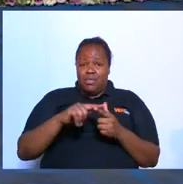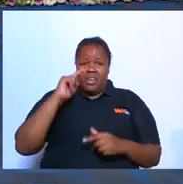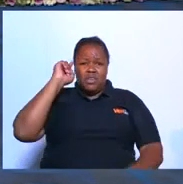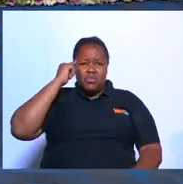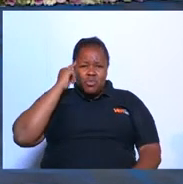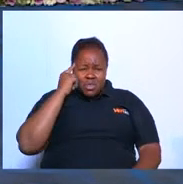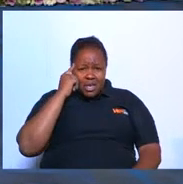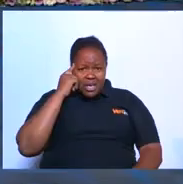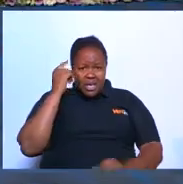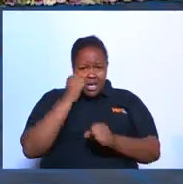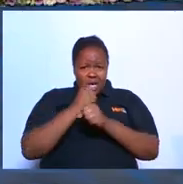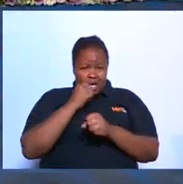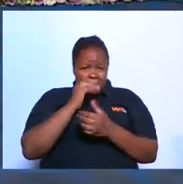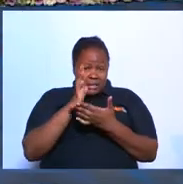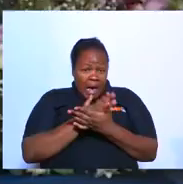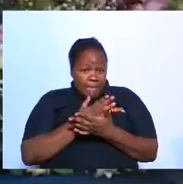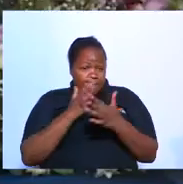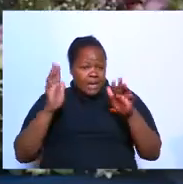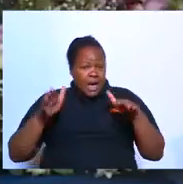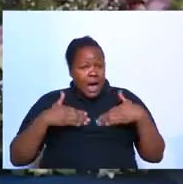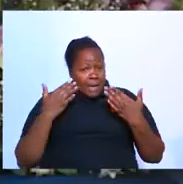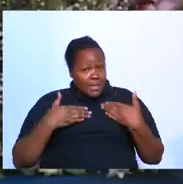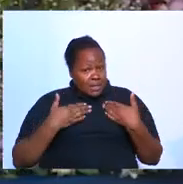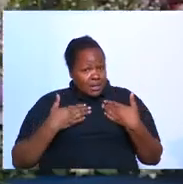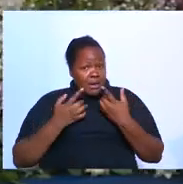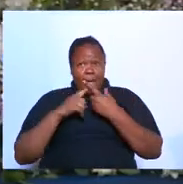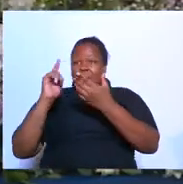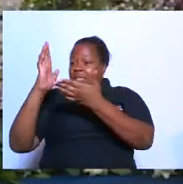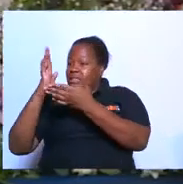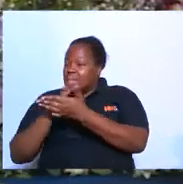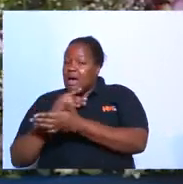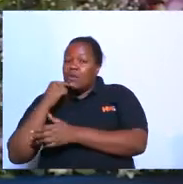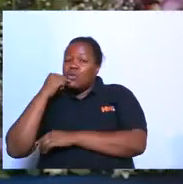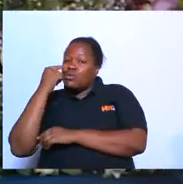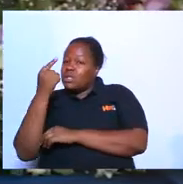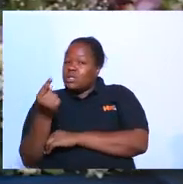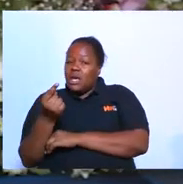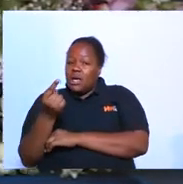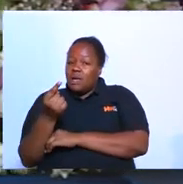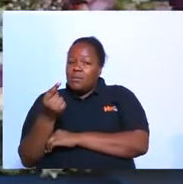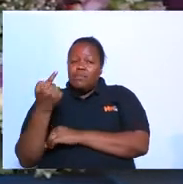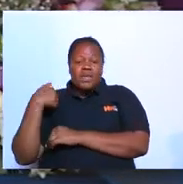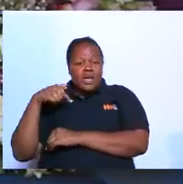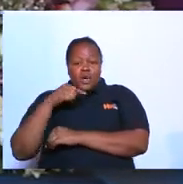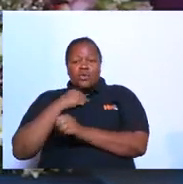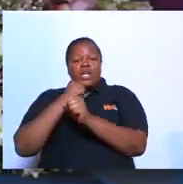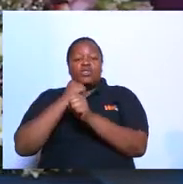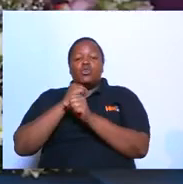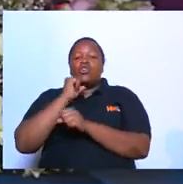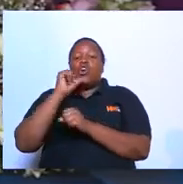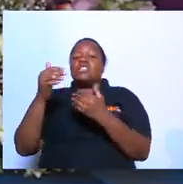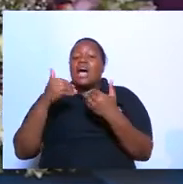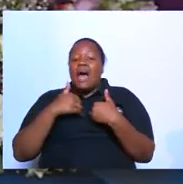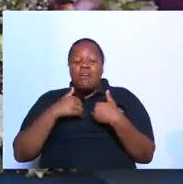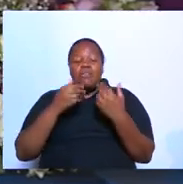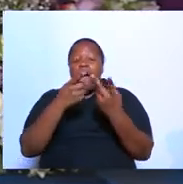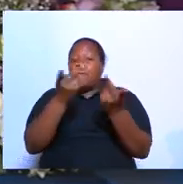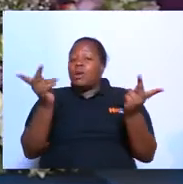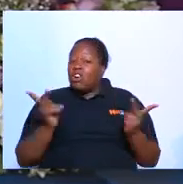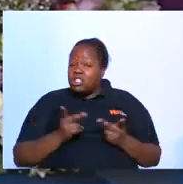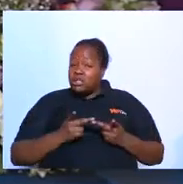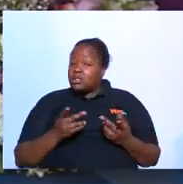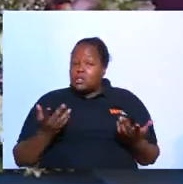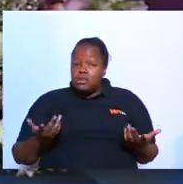kill make him some will be happy some will say don't have even even plot